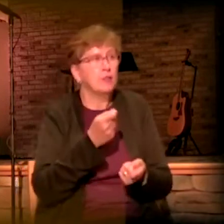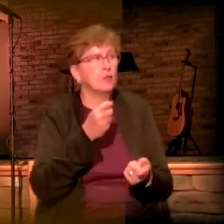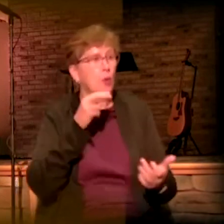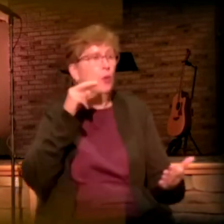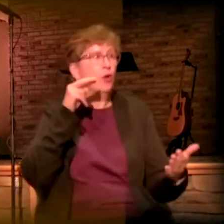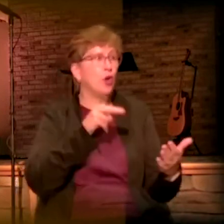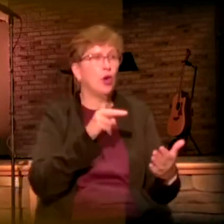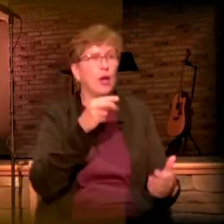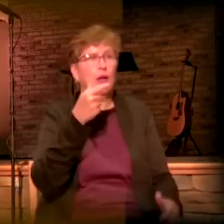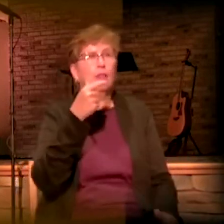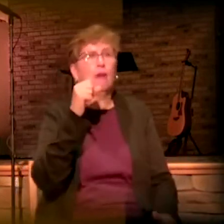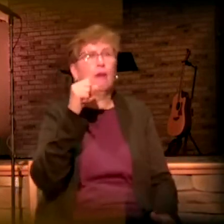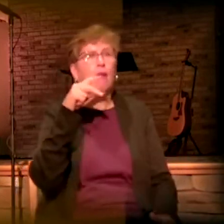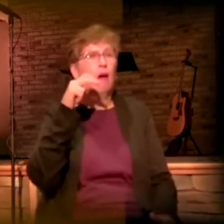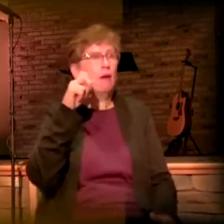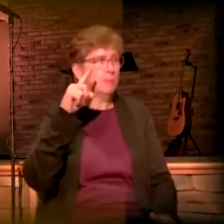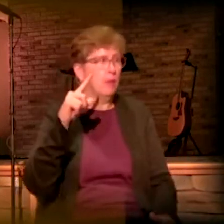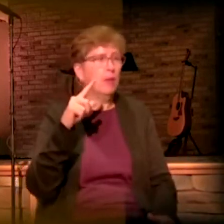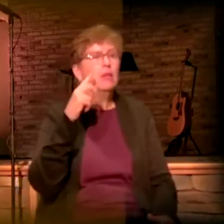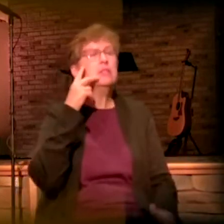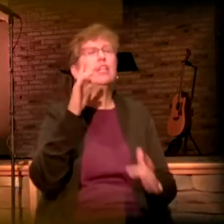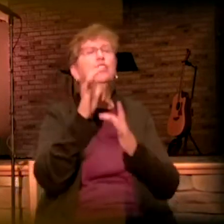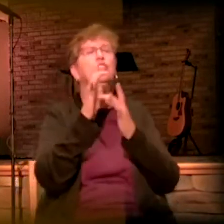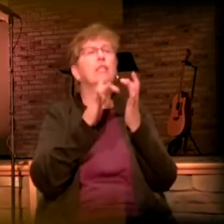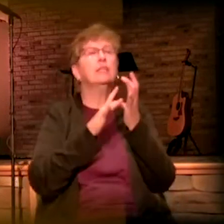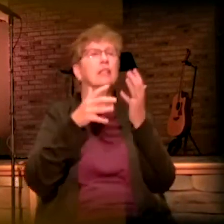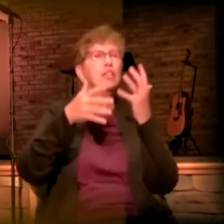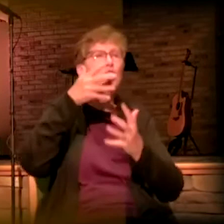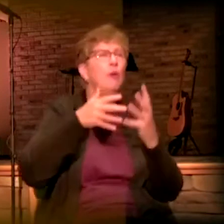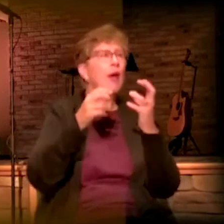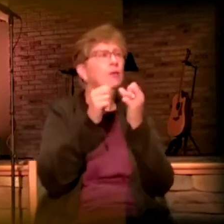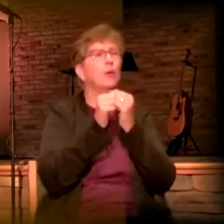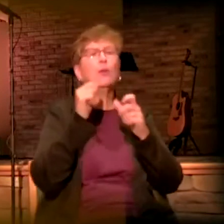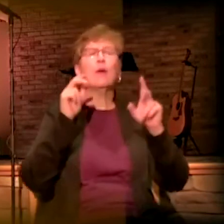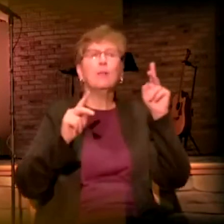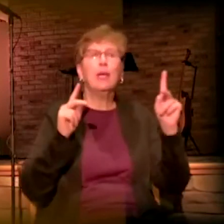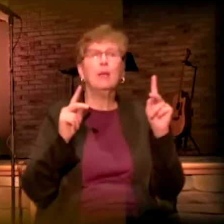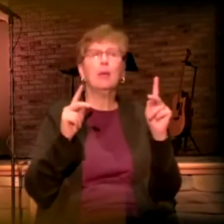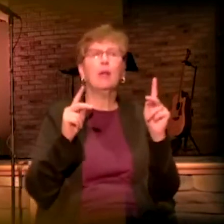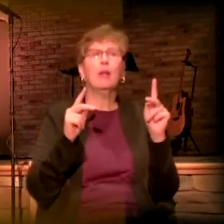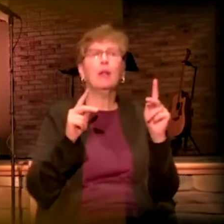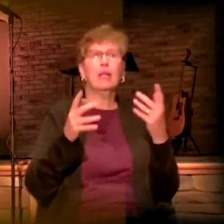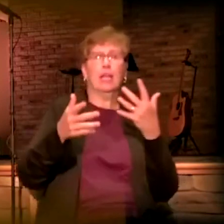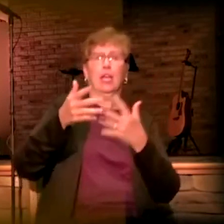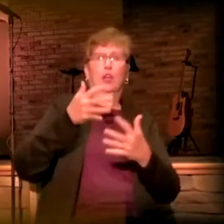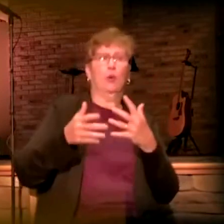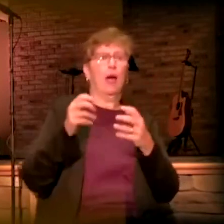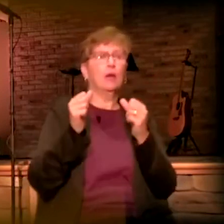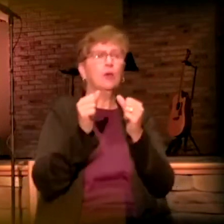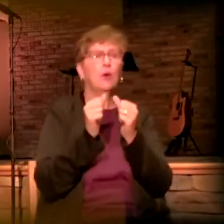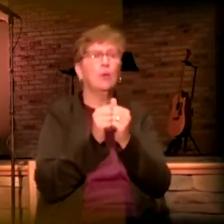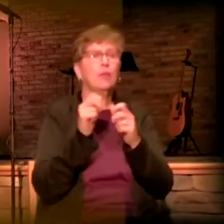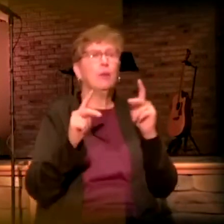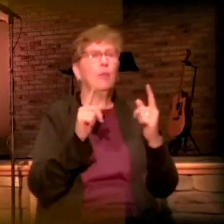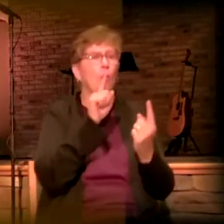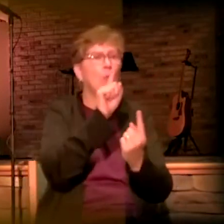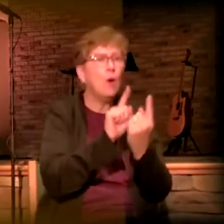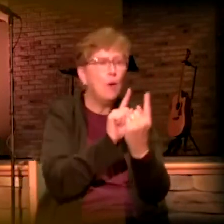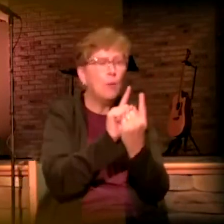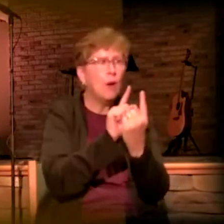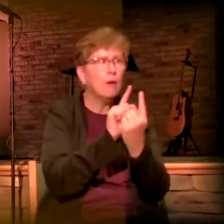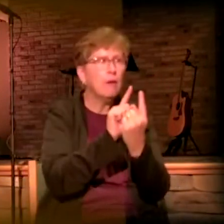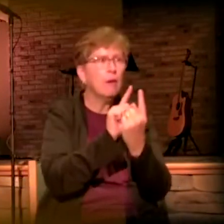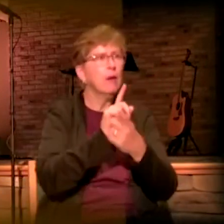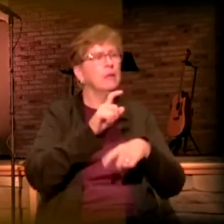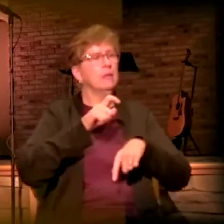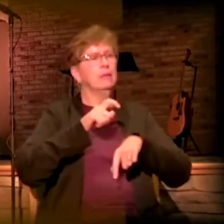Gospels, and you see how Jesus interacted with people. There were times when he interacted one-on-one. There